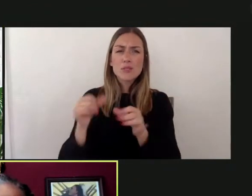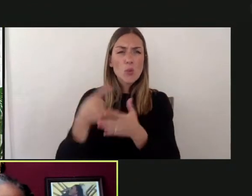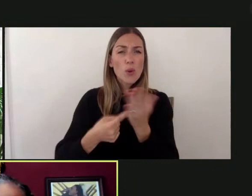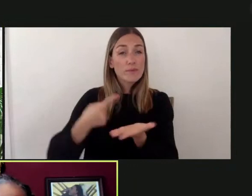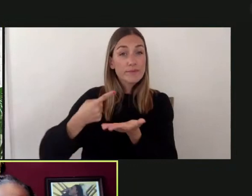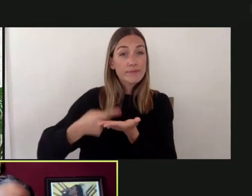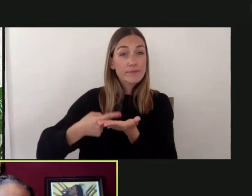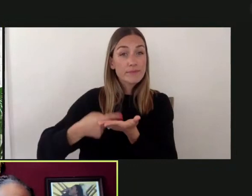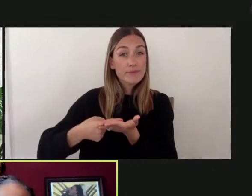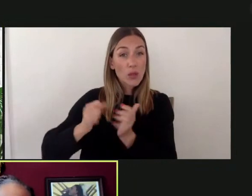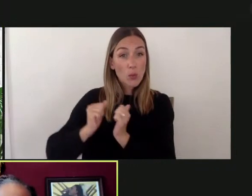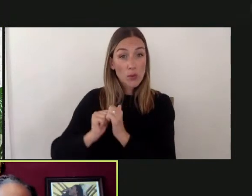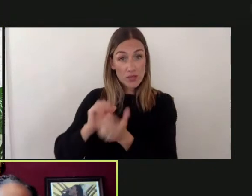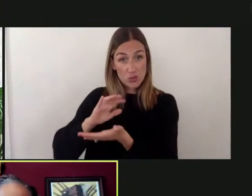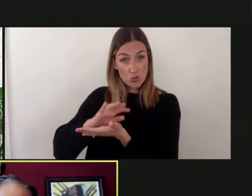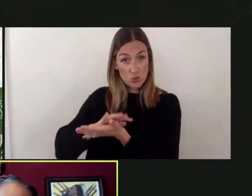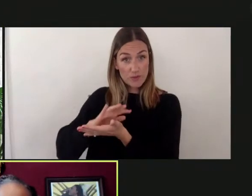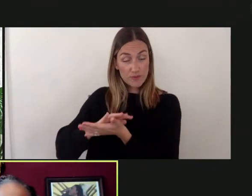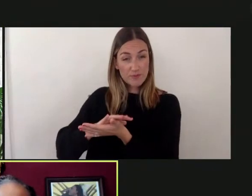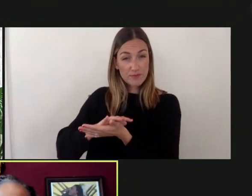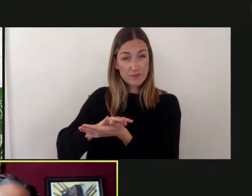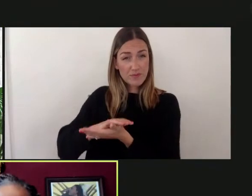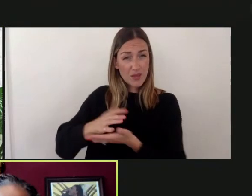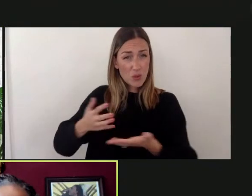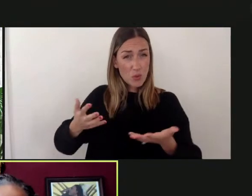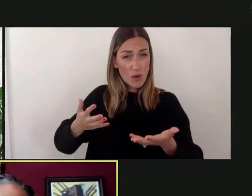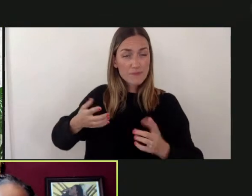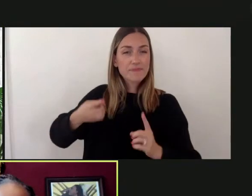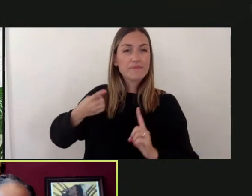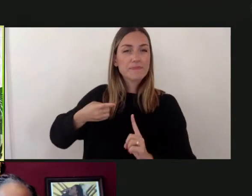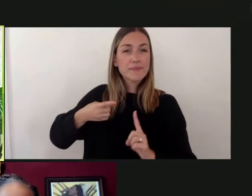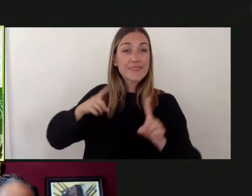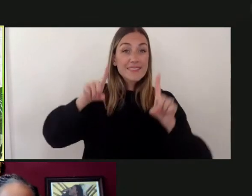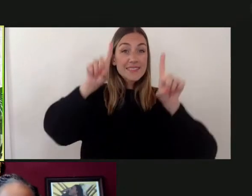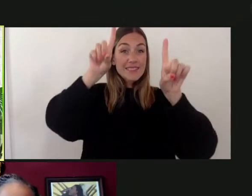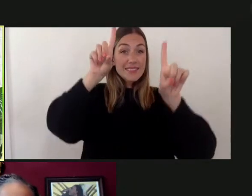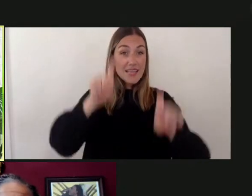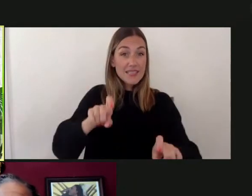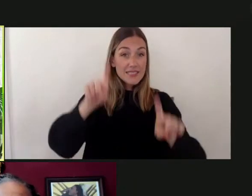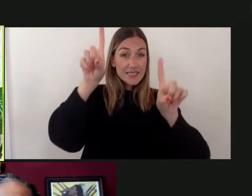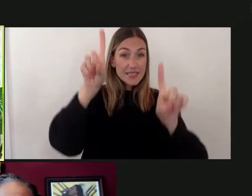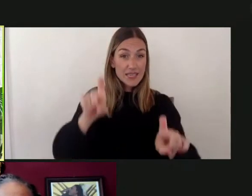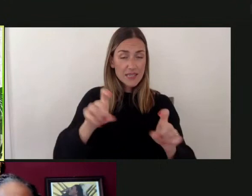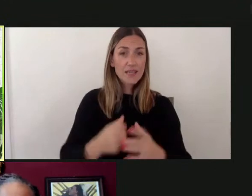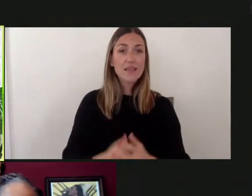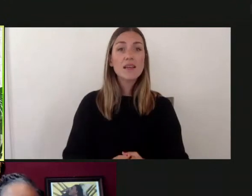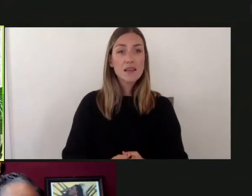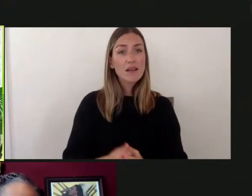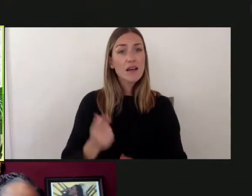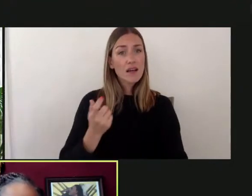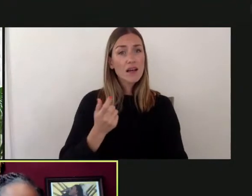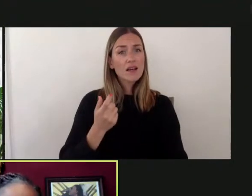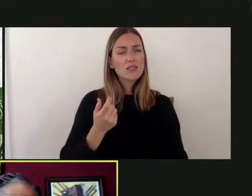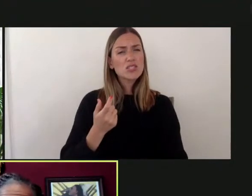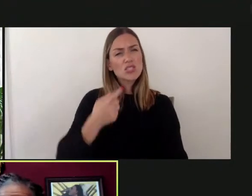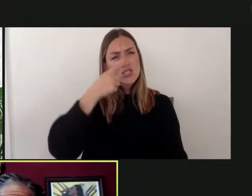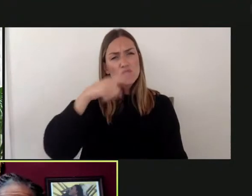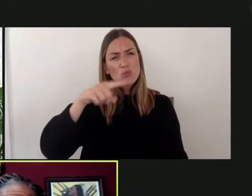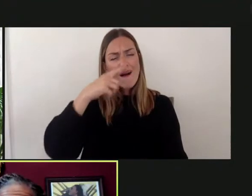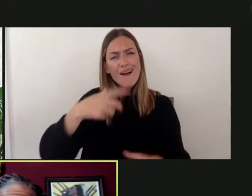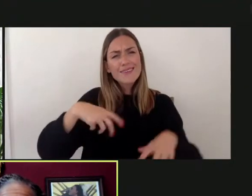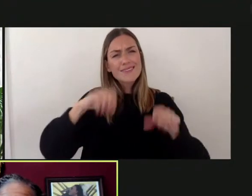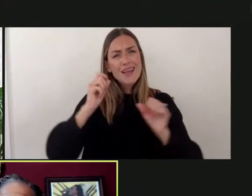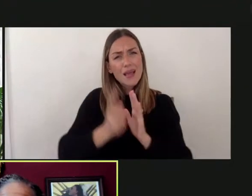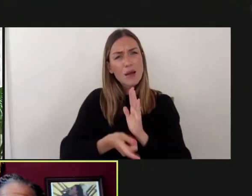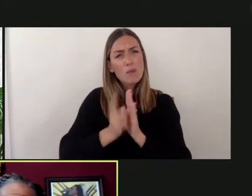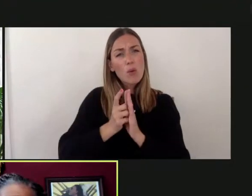the schools, and that has to do with testing. And we know that, could you take a moment and explain that